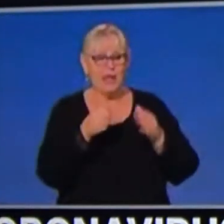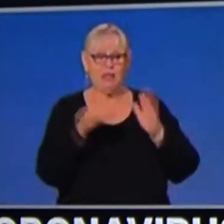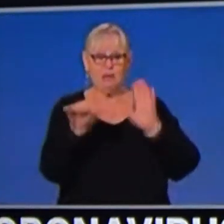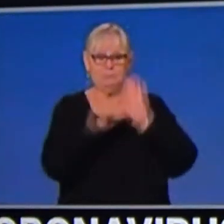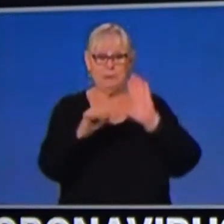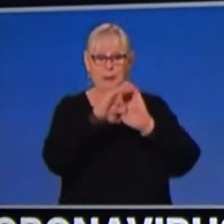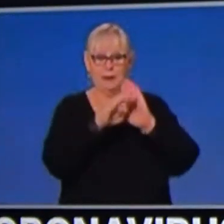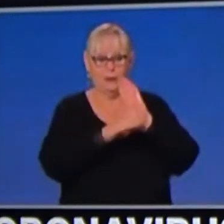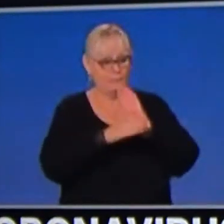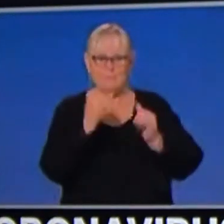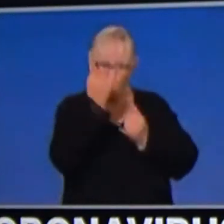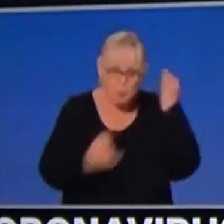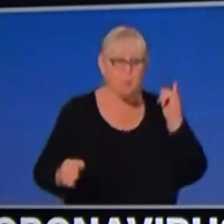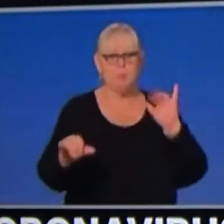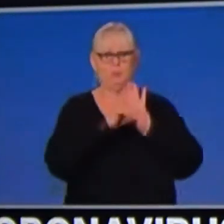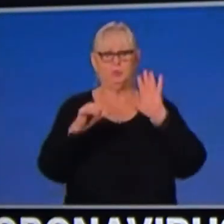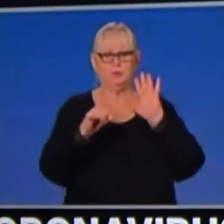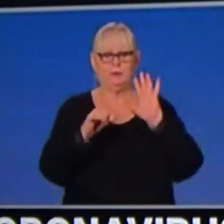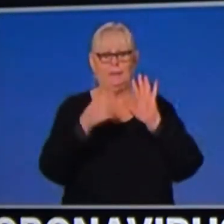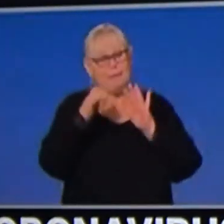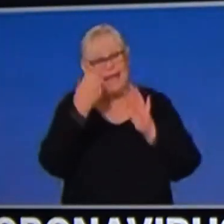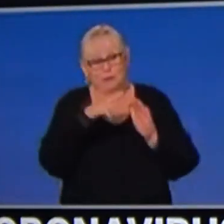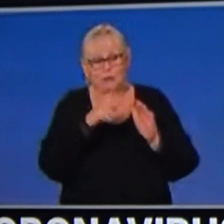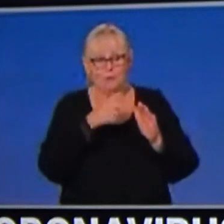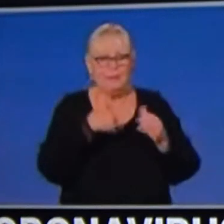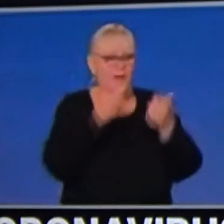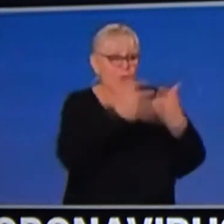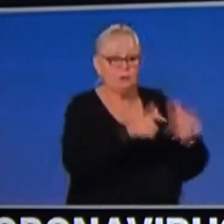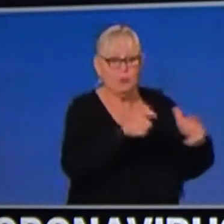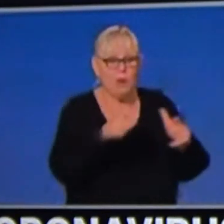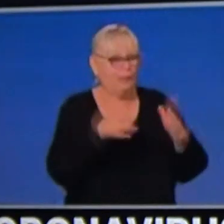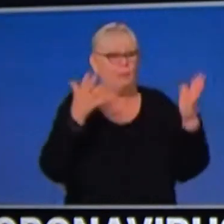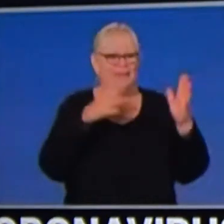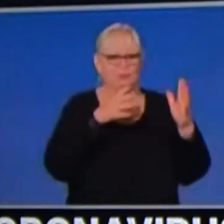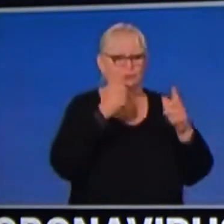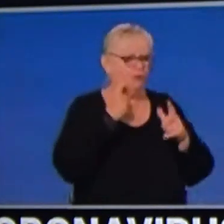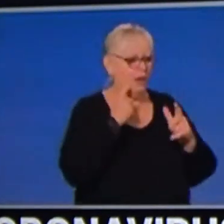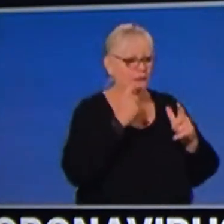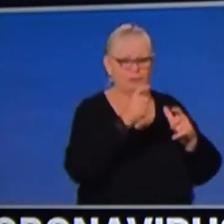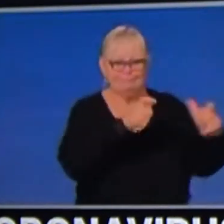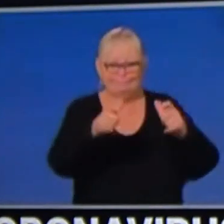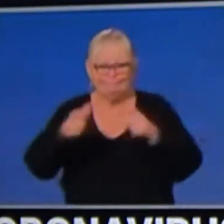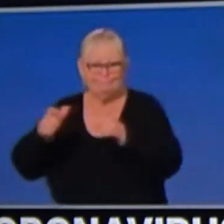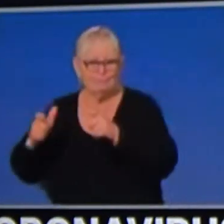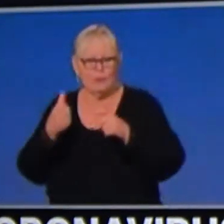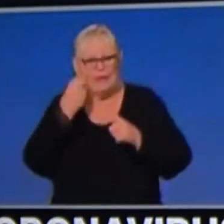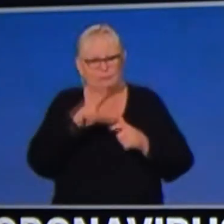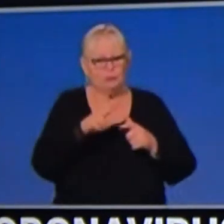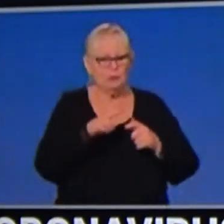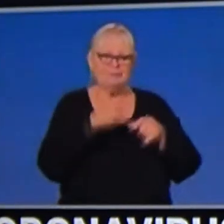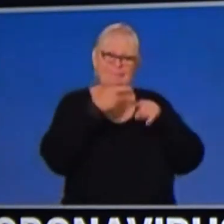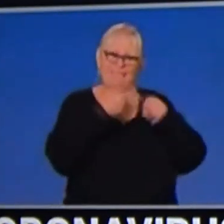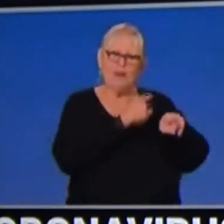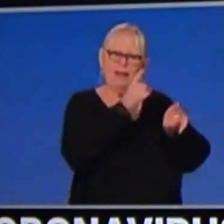point if things got a bit out of control, because the virus writes its own rules. It doesn't work to our